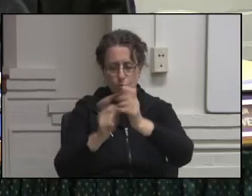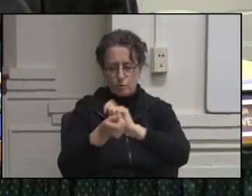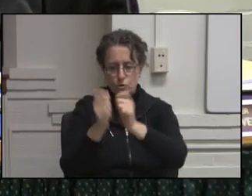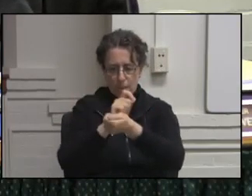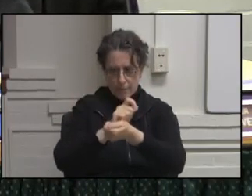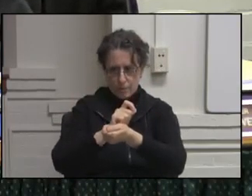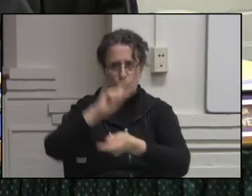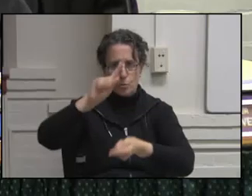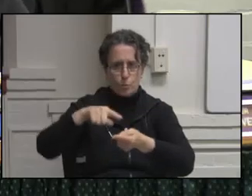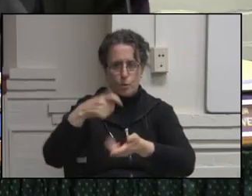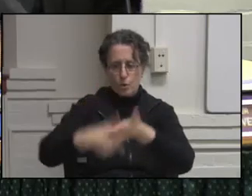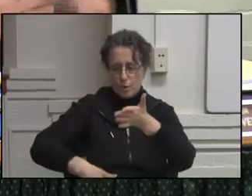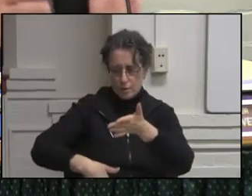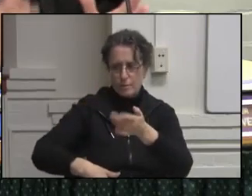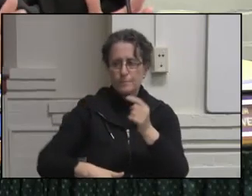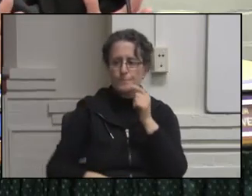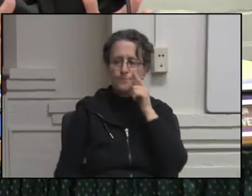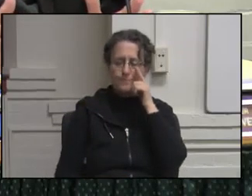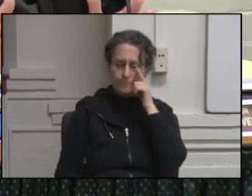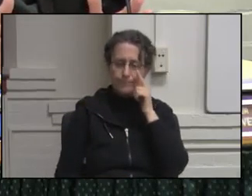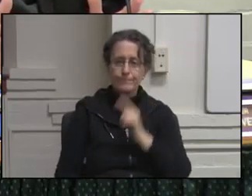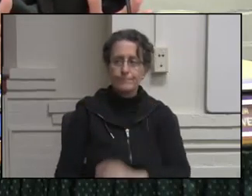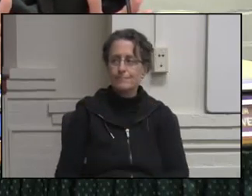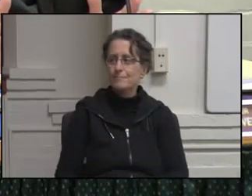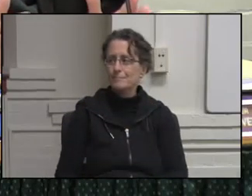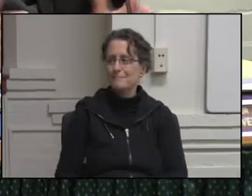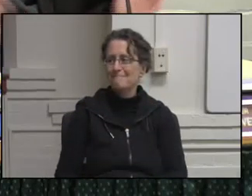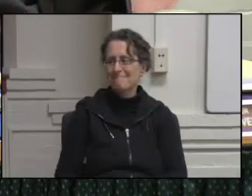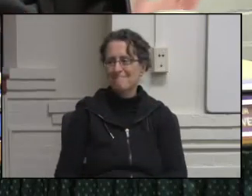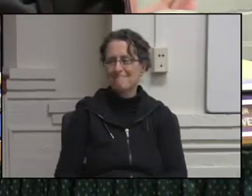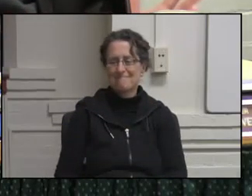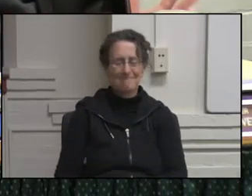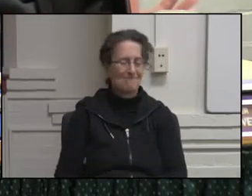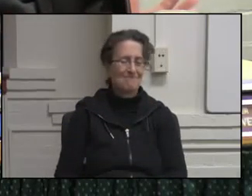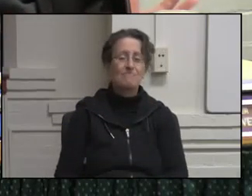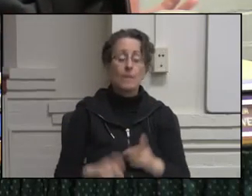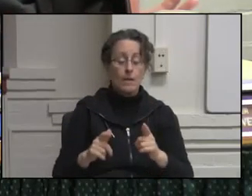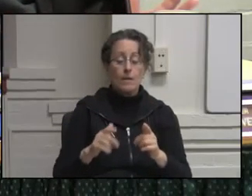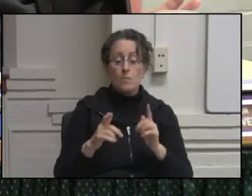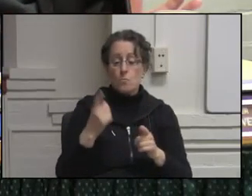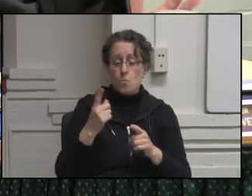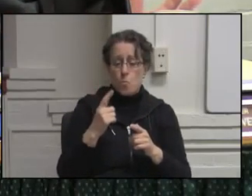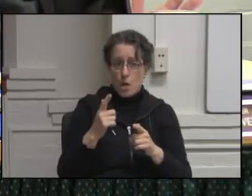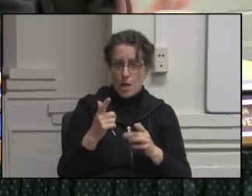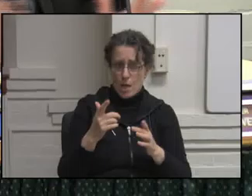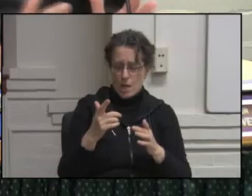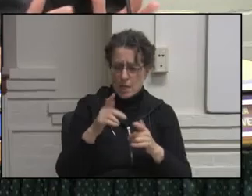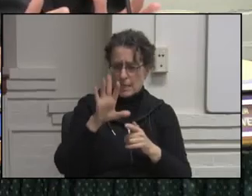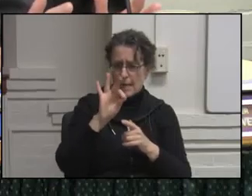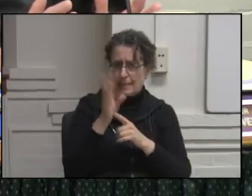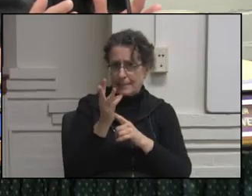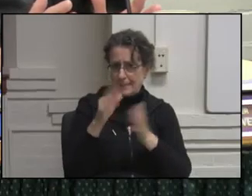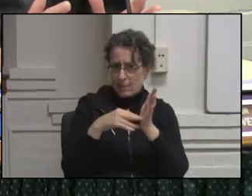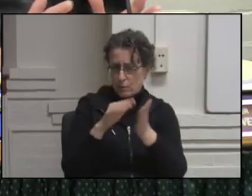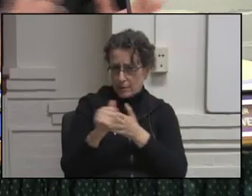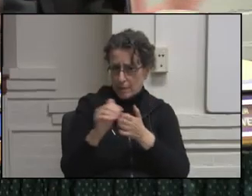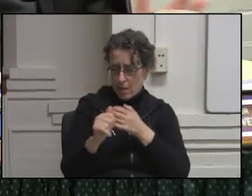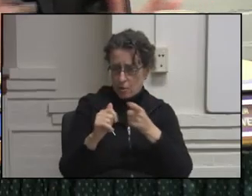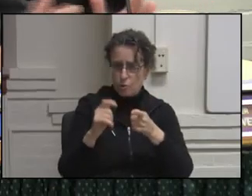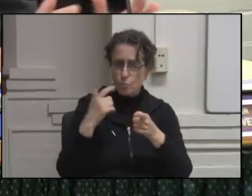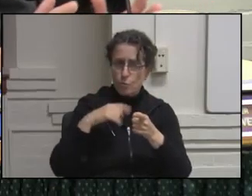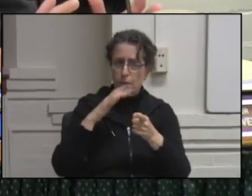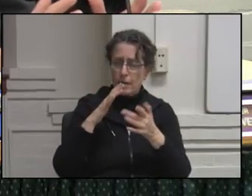know is there had been a concern here that was on the magnitude of $96,000 where reducing the scope of the